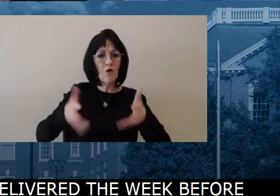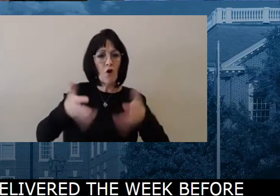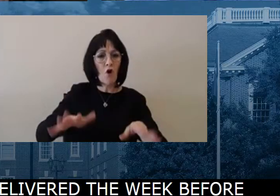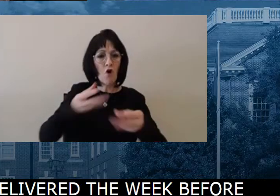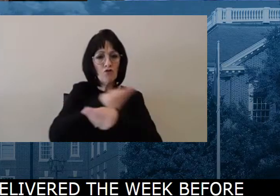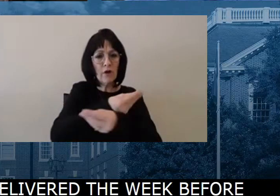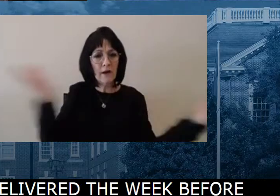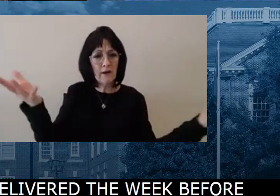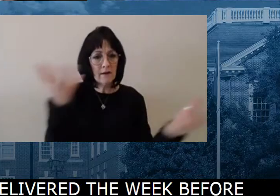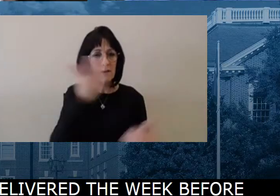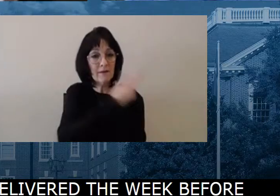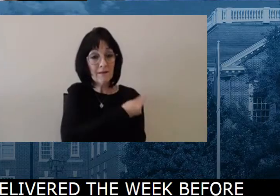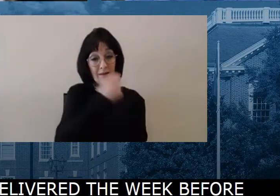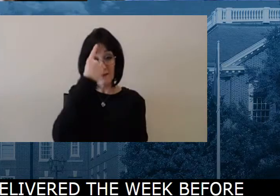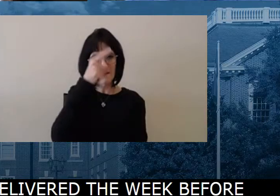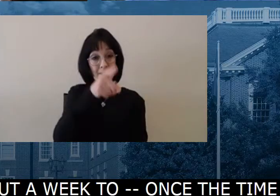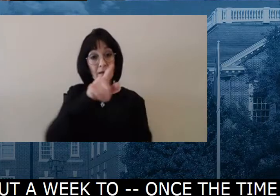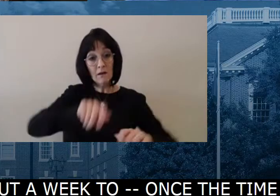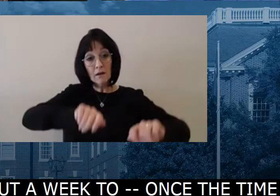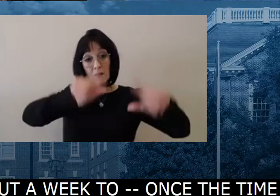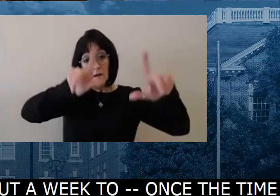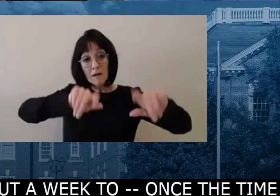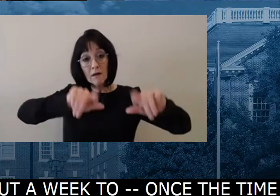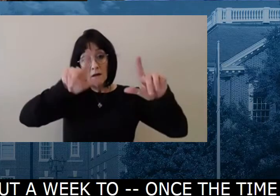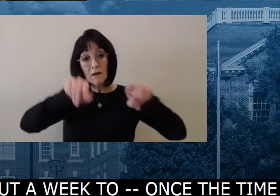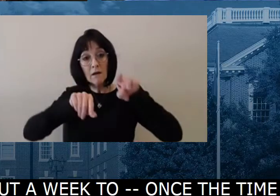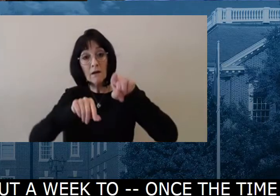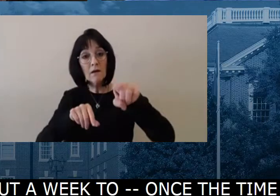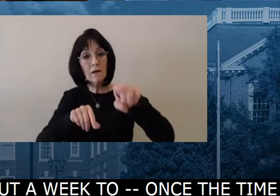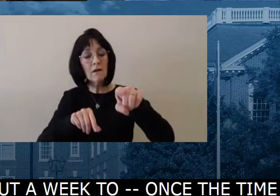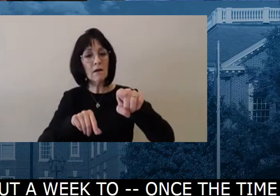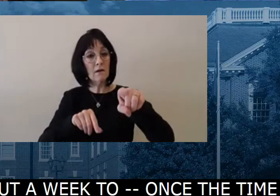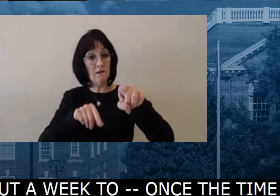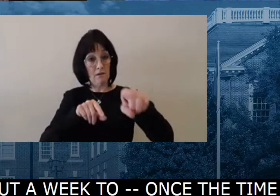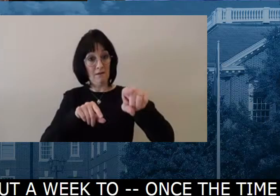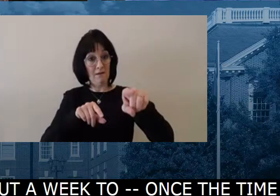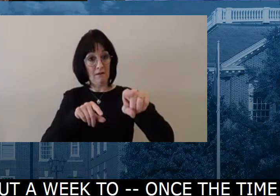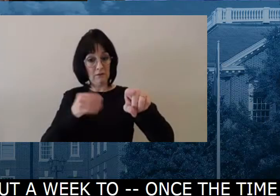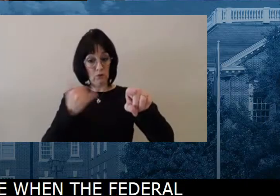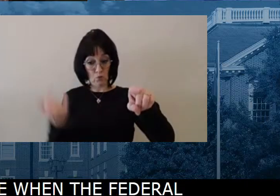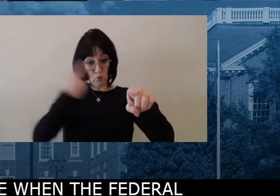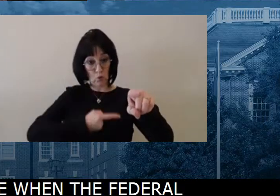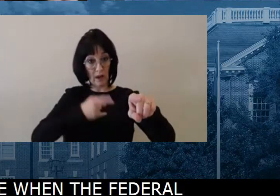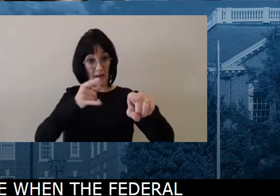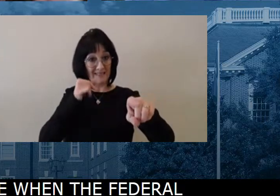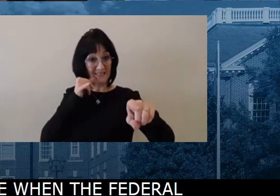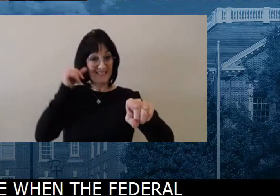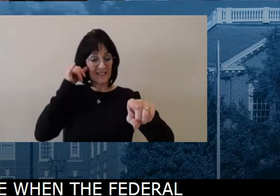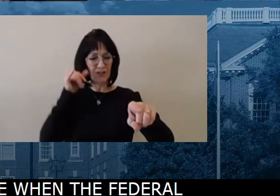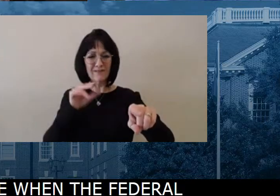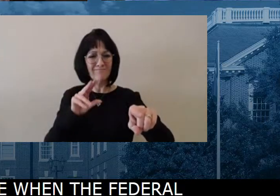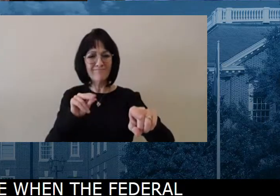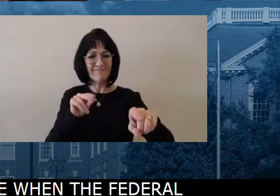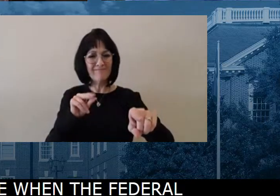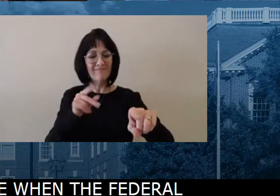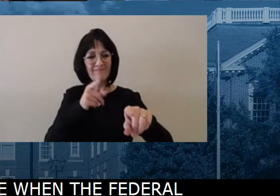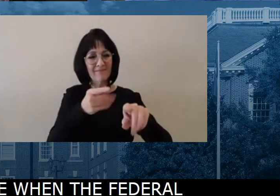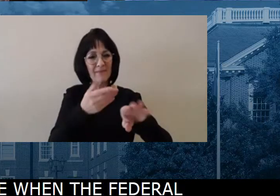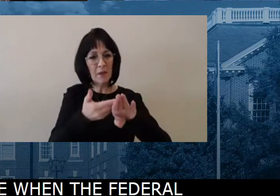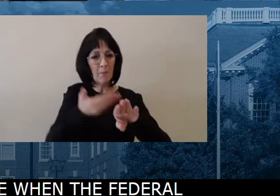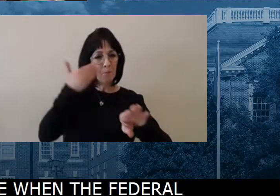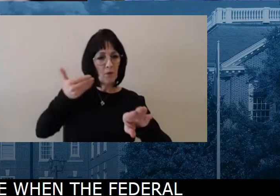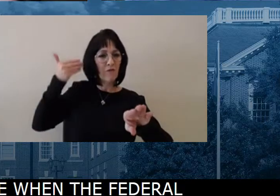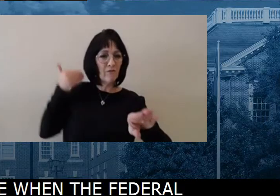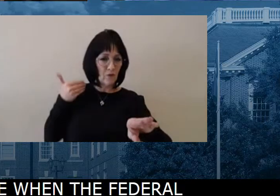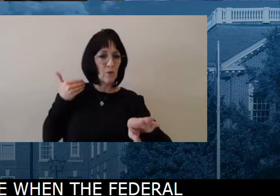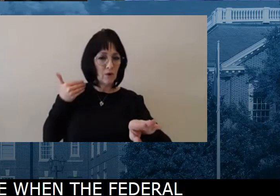our website, when the federal government has begun to ship it, it shows up on our website. So that's even before it's in our